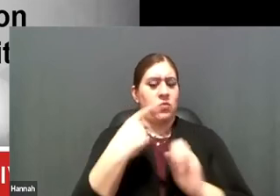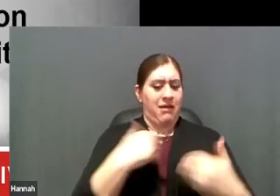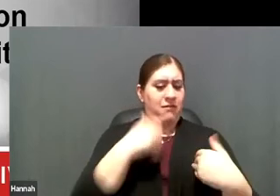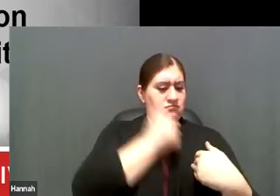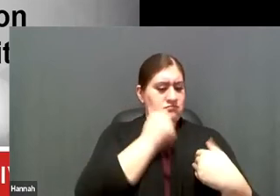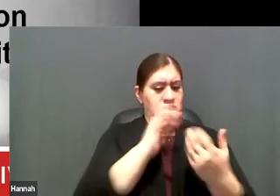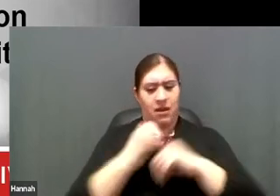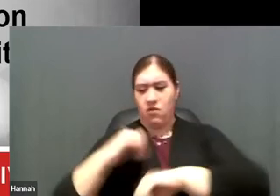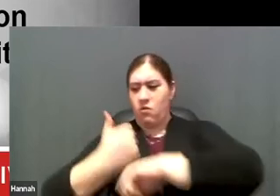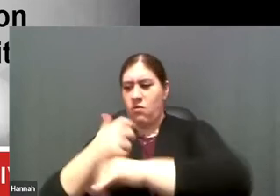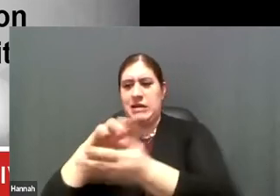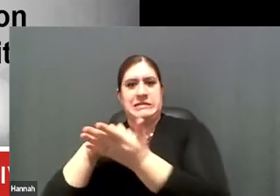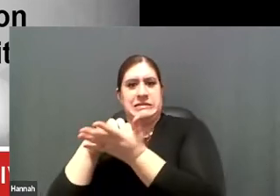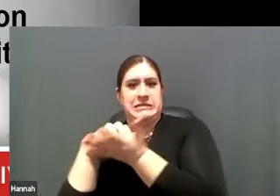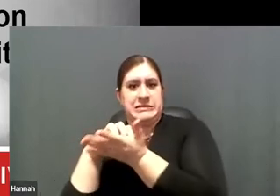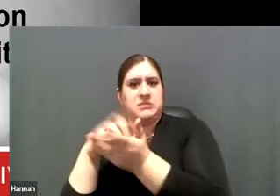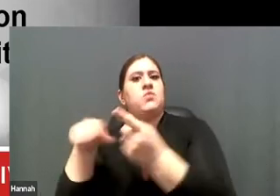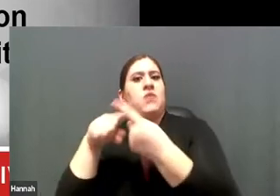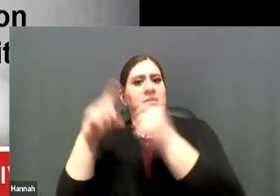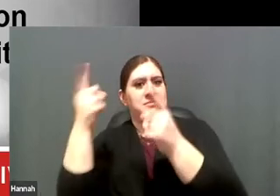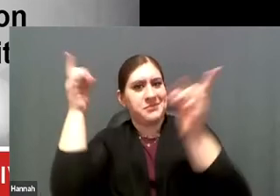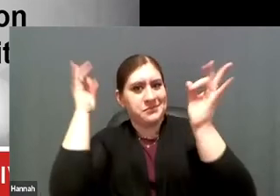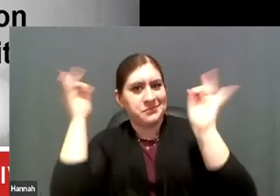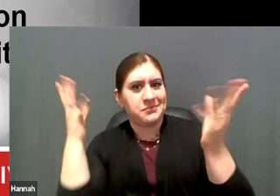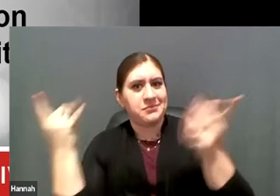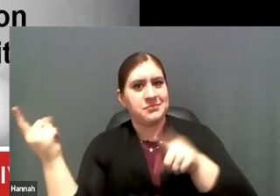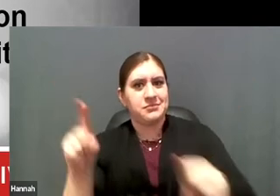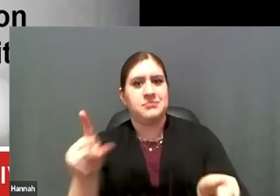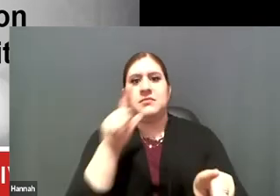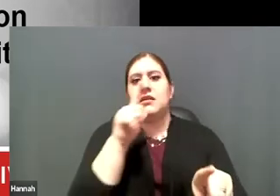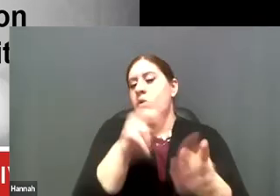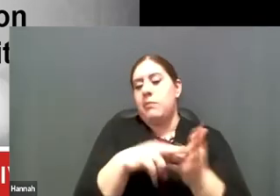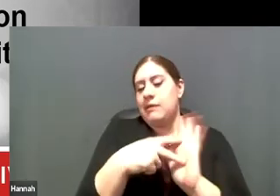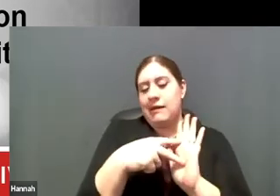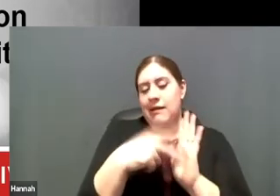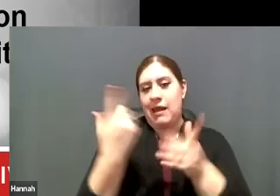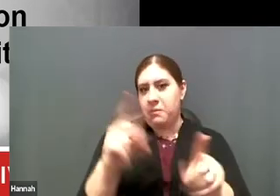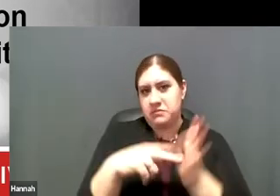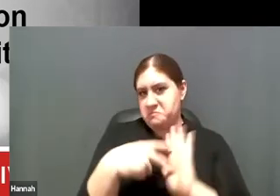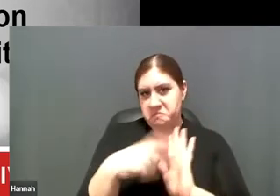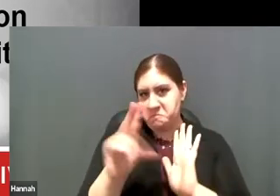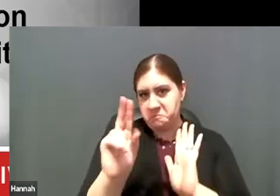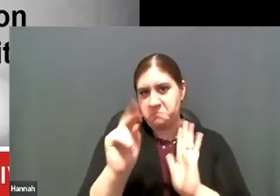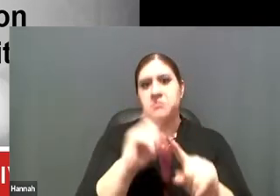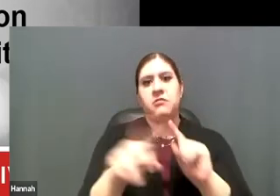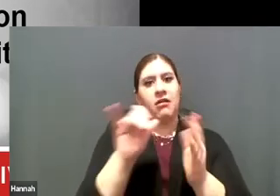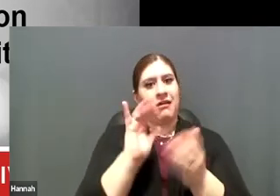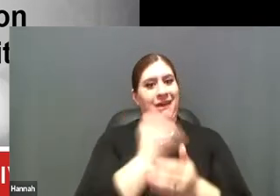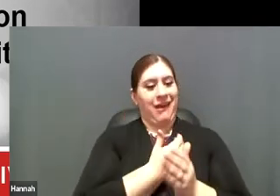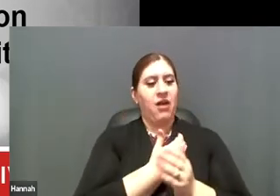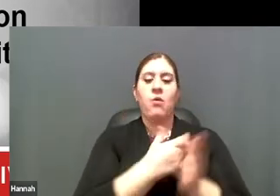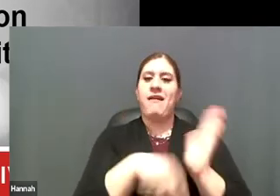create vulnerability when something happens? Yeah, and it's not to say that it happens on purpose, but these what we call